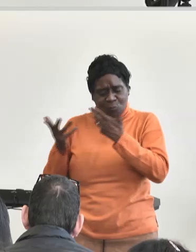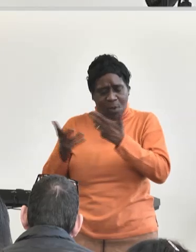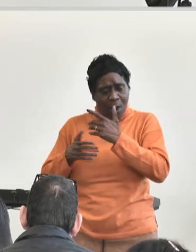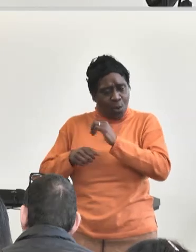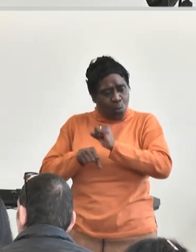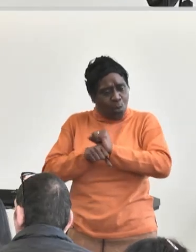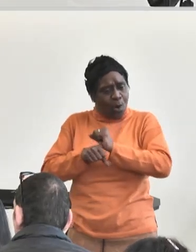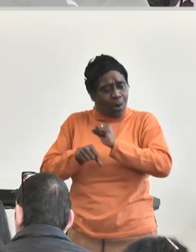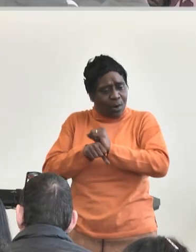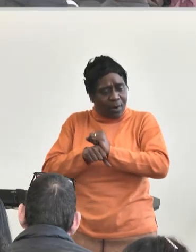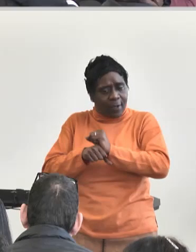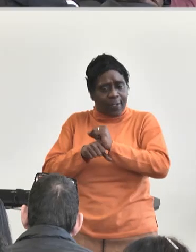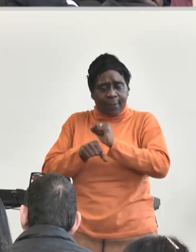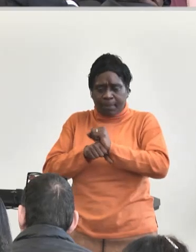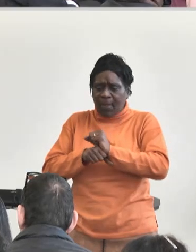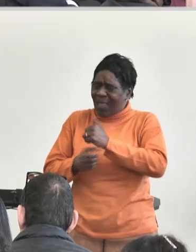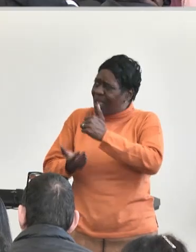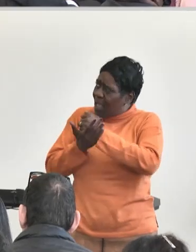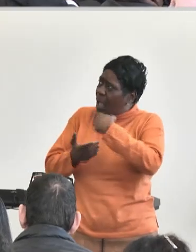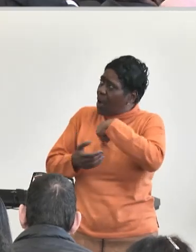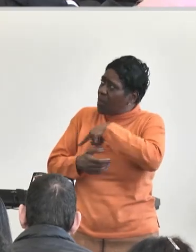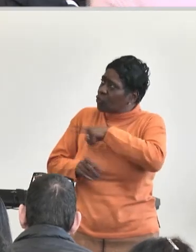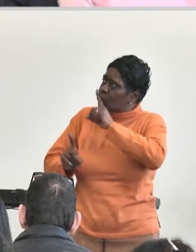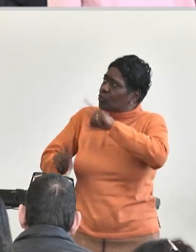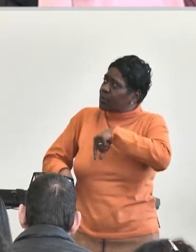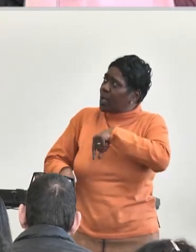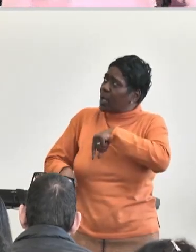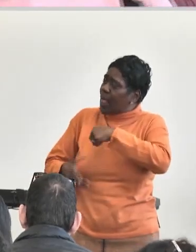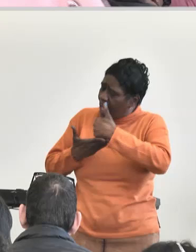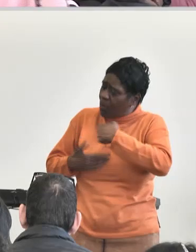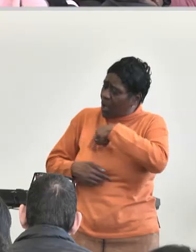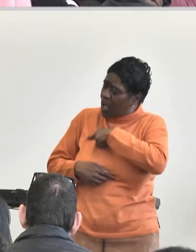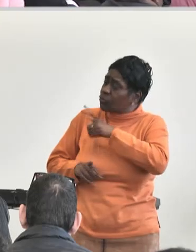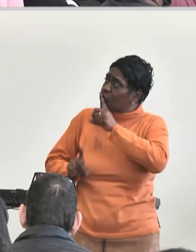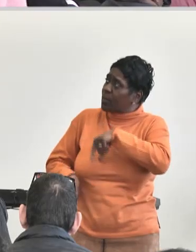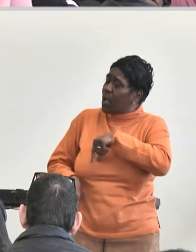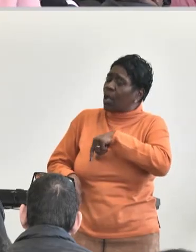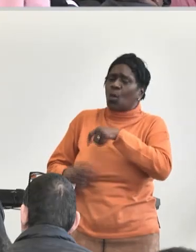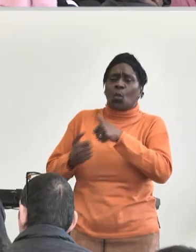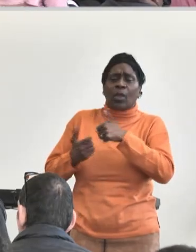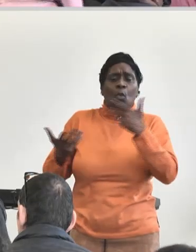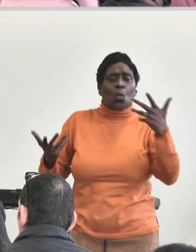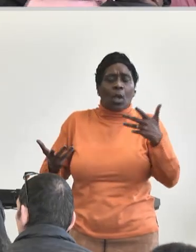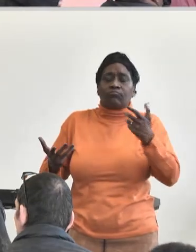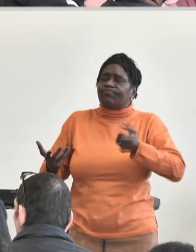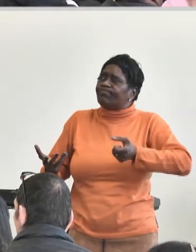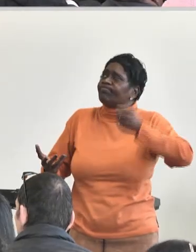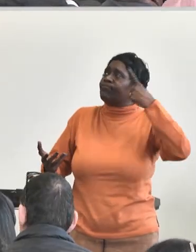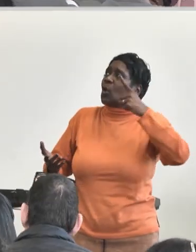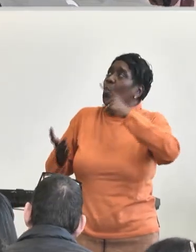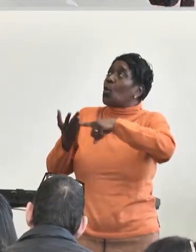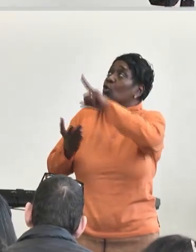principio de una. Help us to respond. Ayúdanos a responder. With an understanding of what